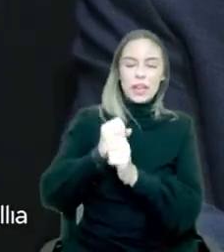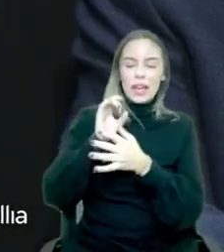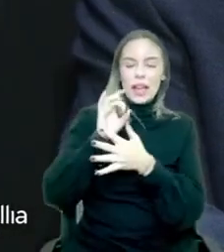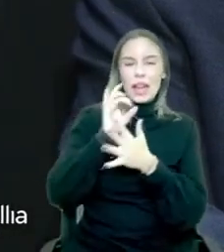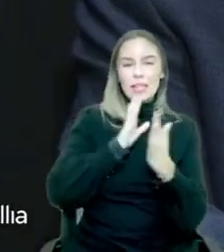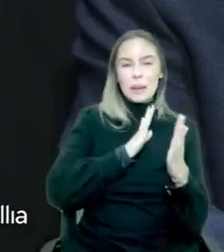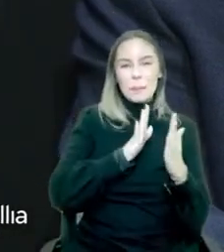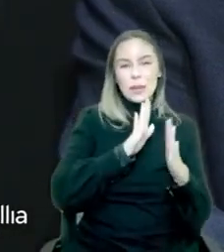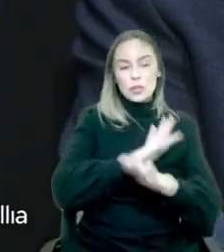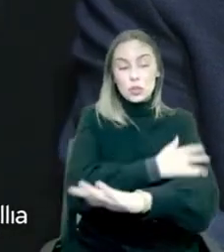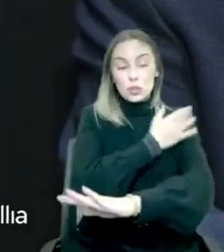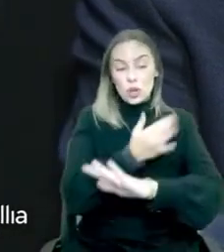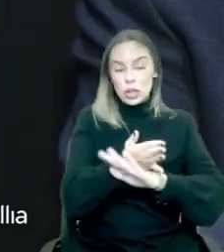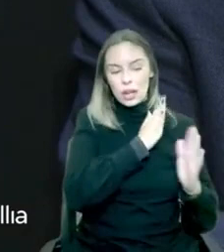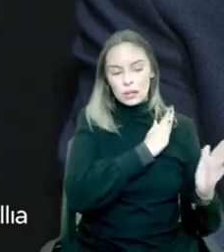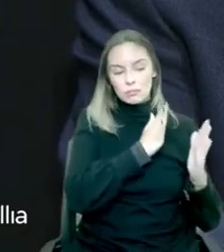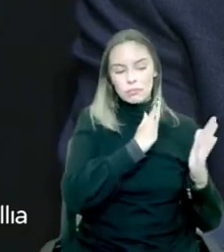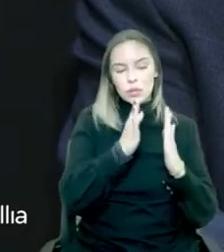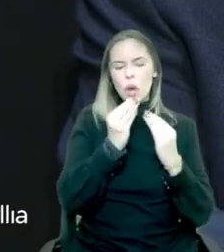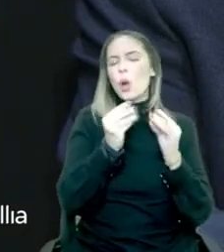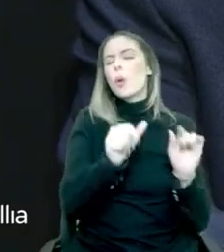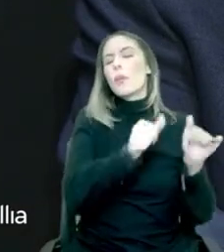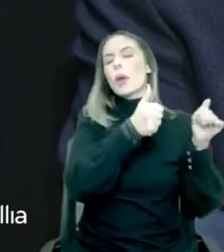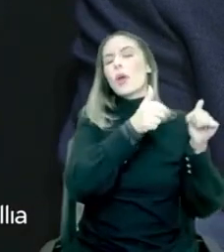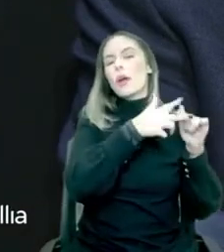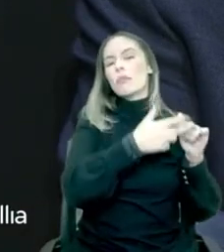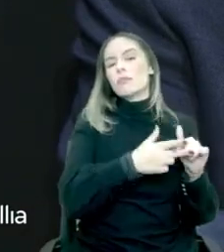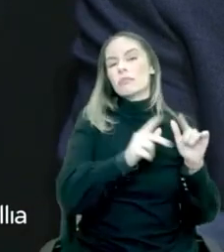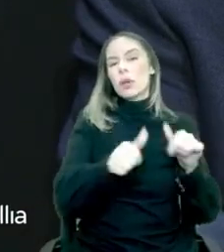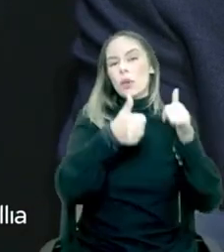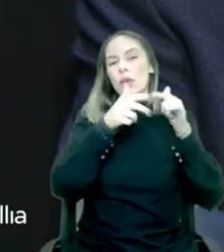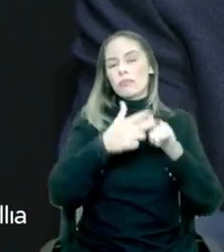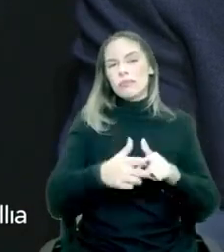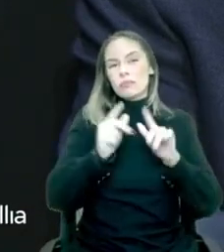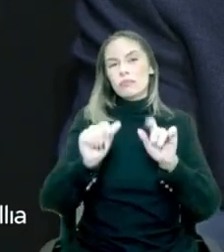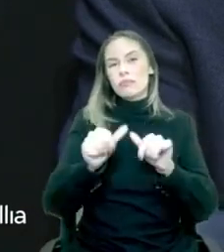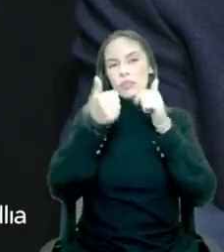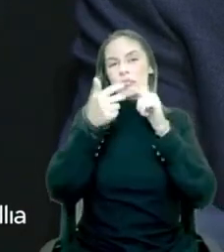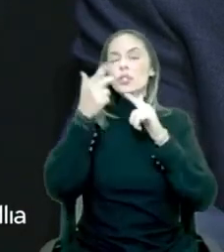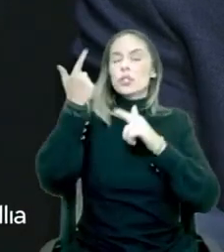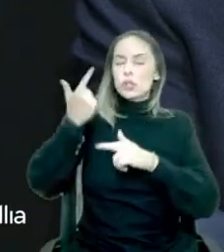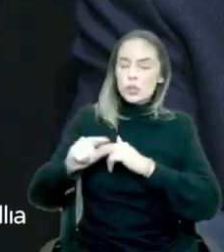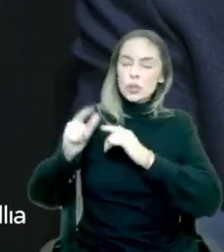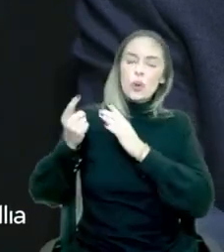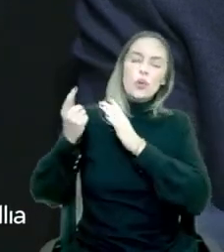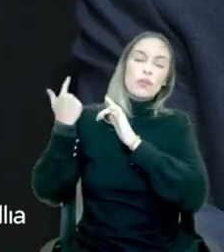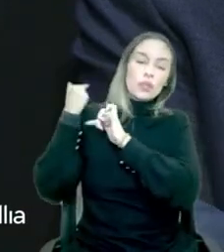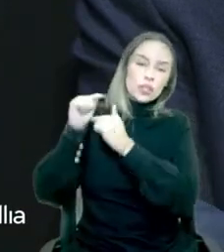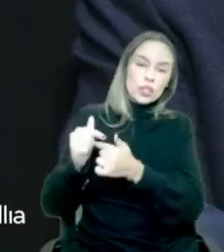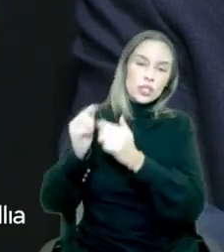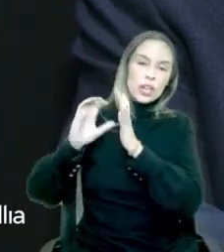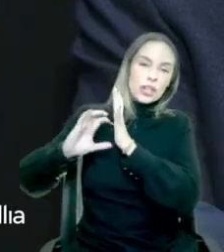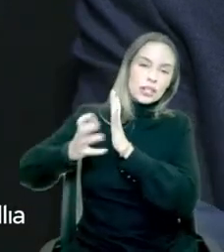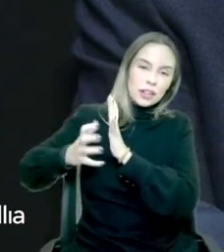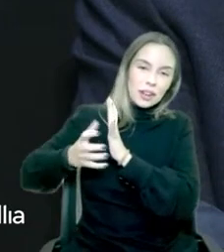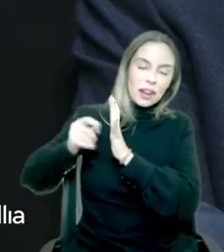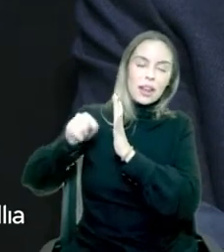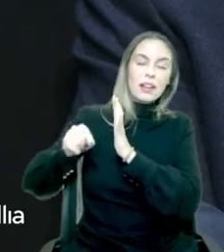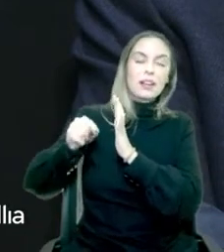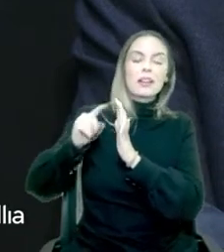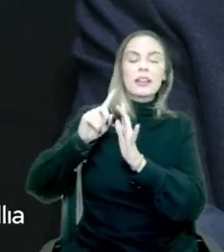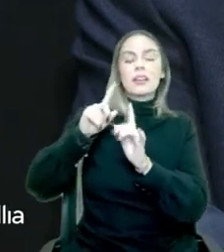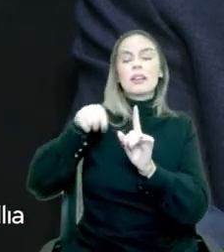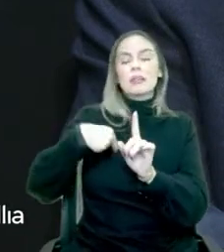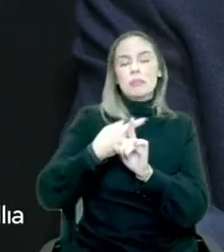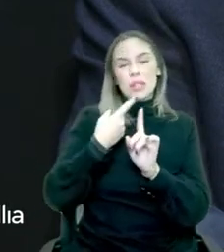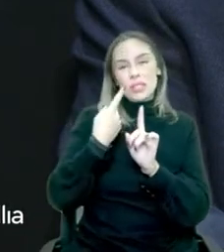we improve that, again, through generative AI, traditional AI, data, process simplification. And through that, we've